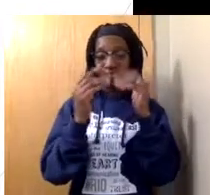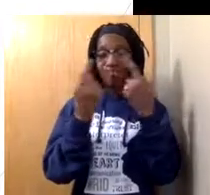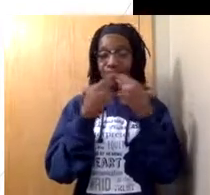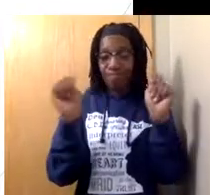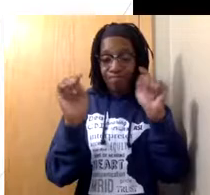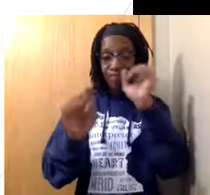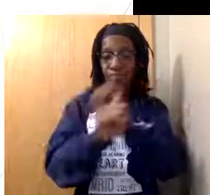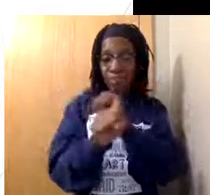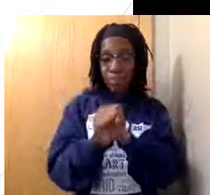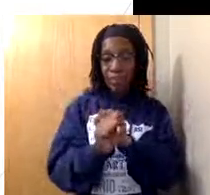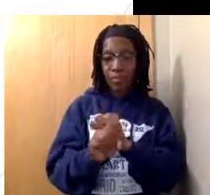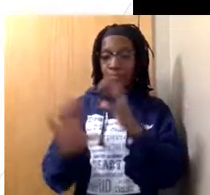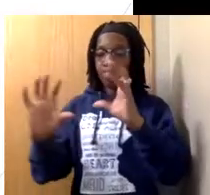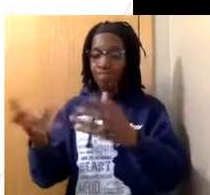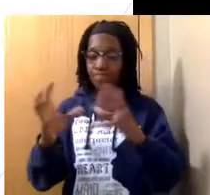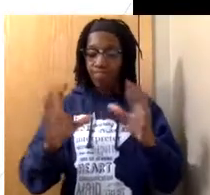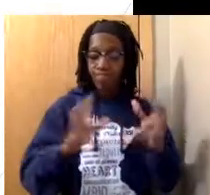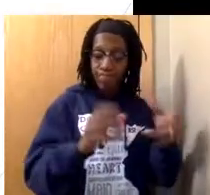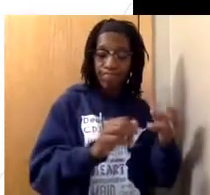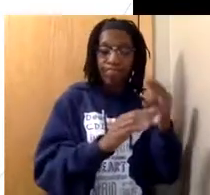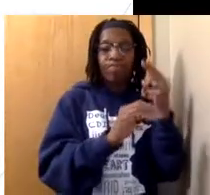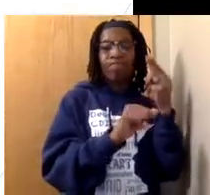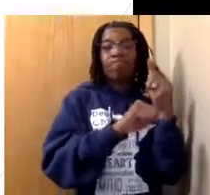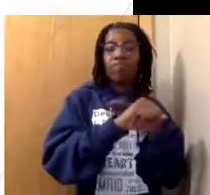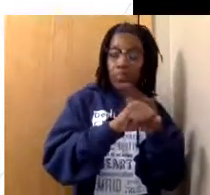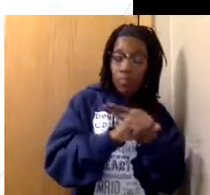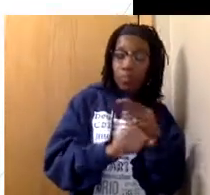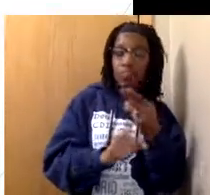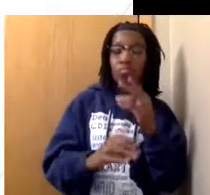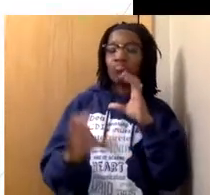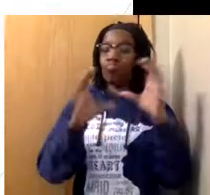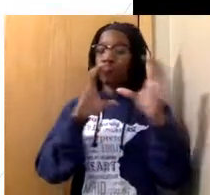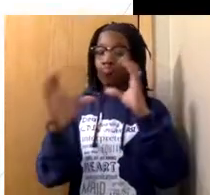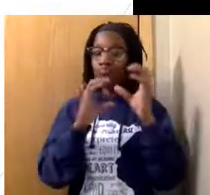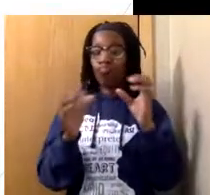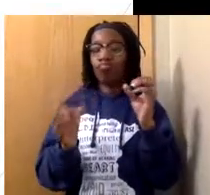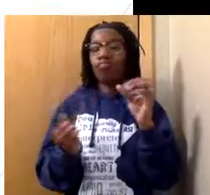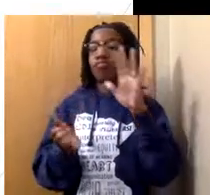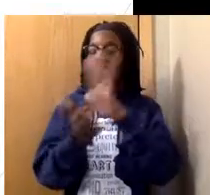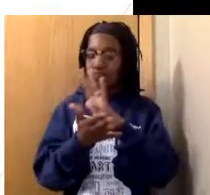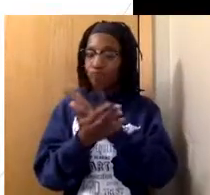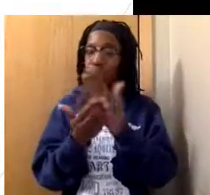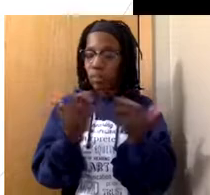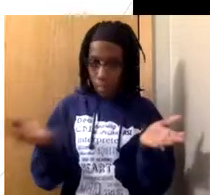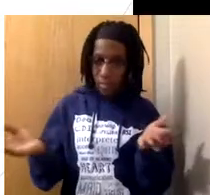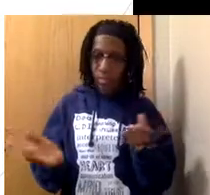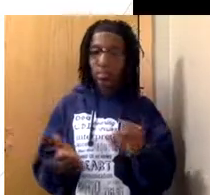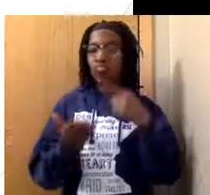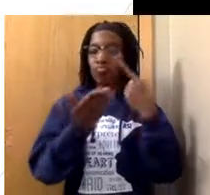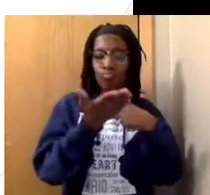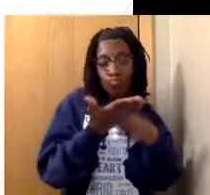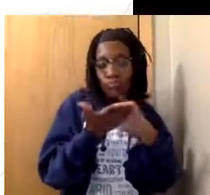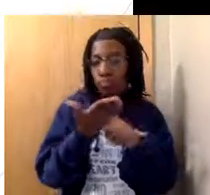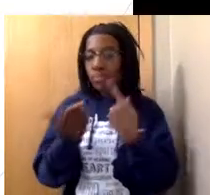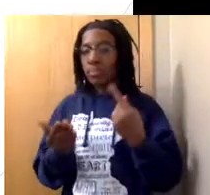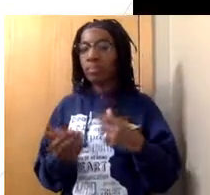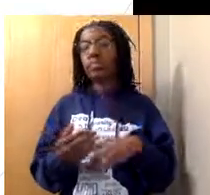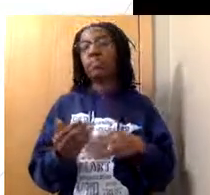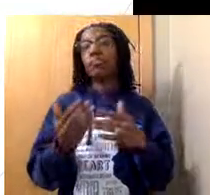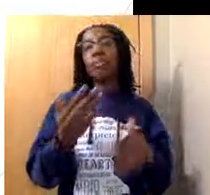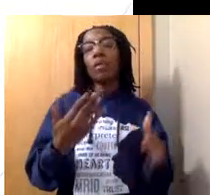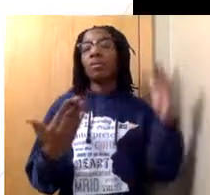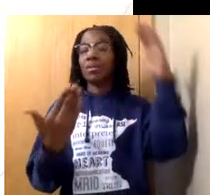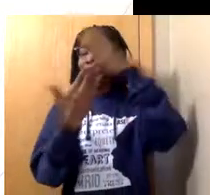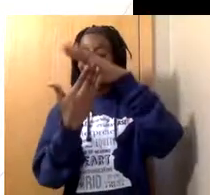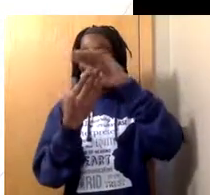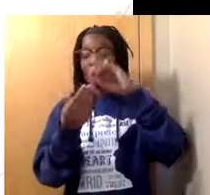groups as usual, and talk about school stuff. And the top number one